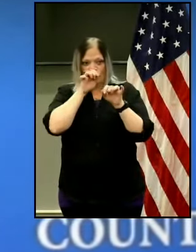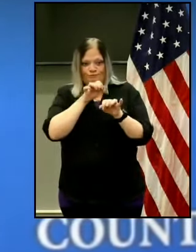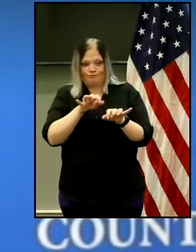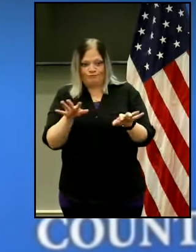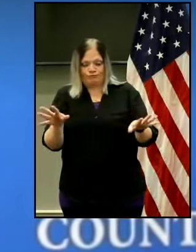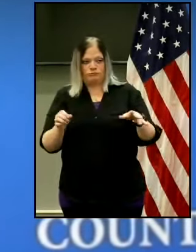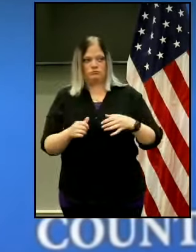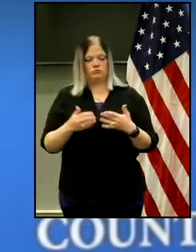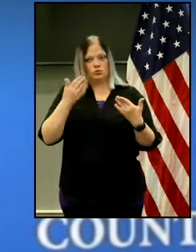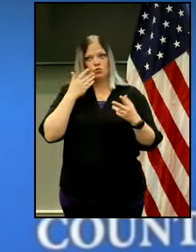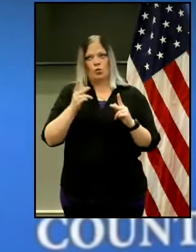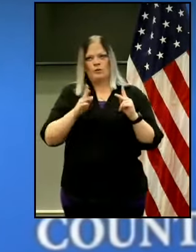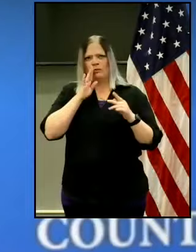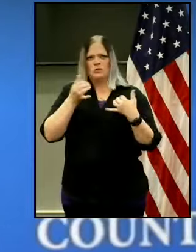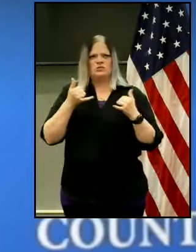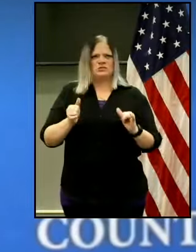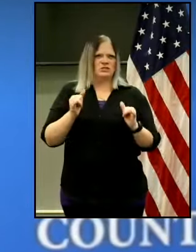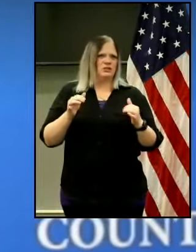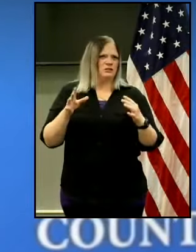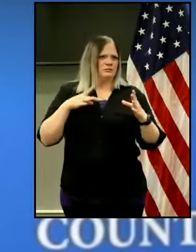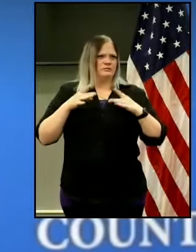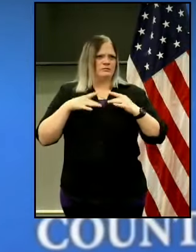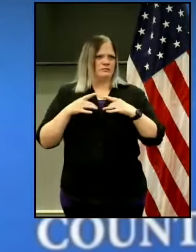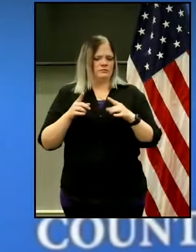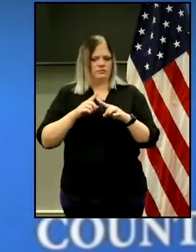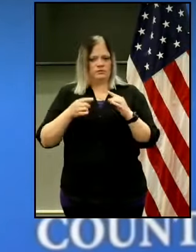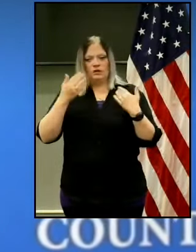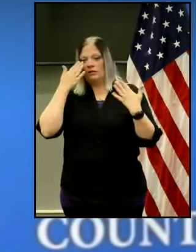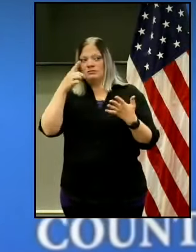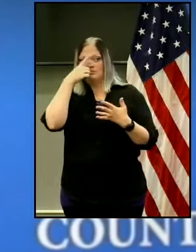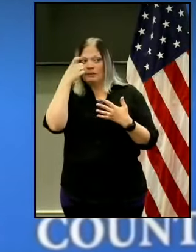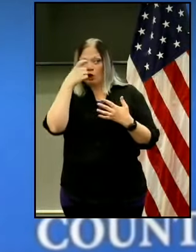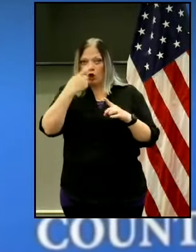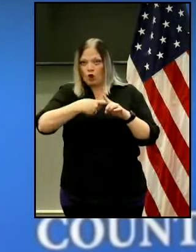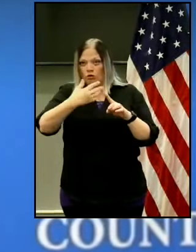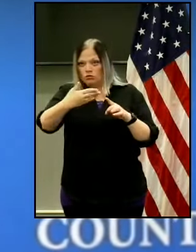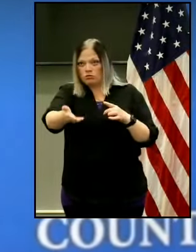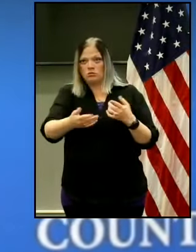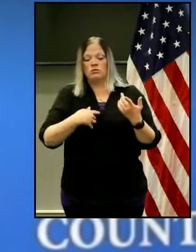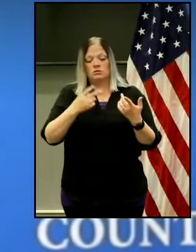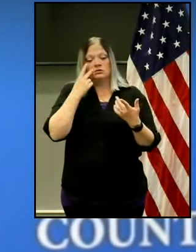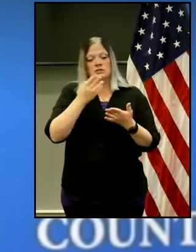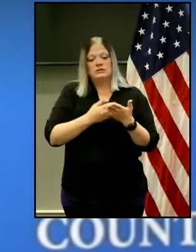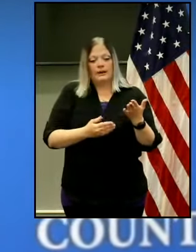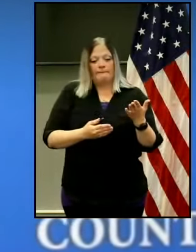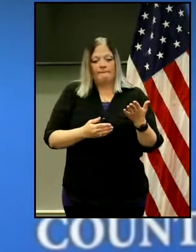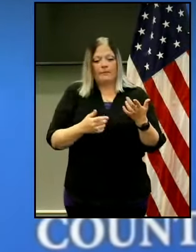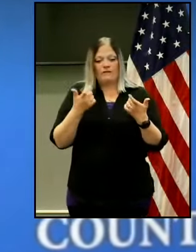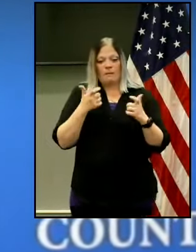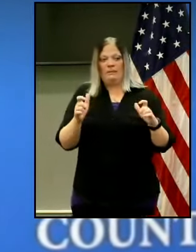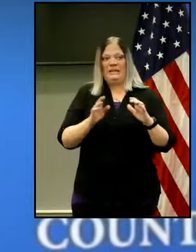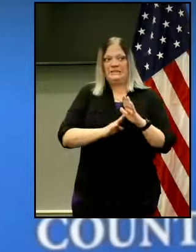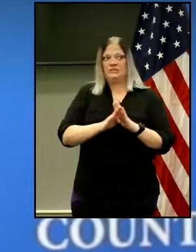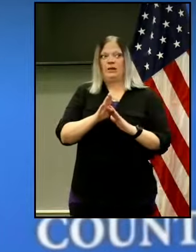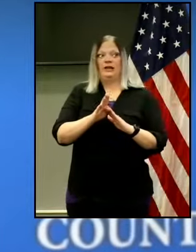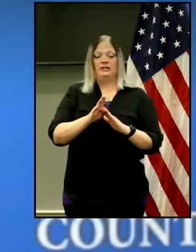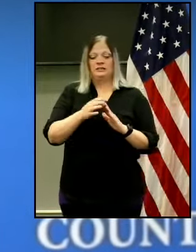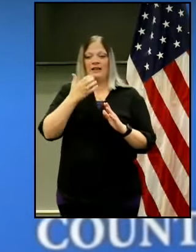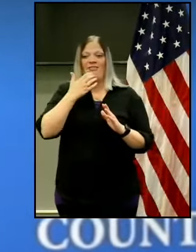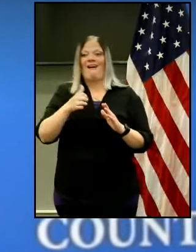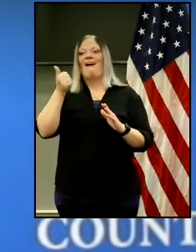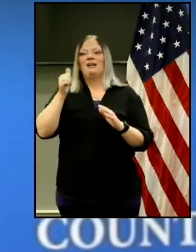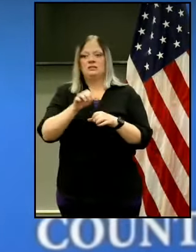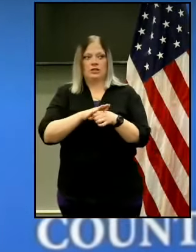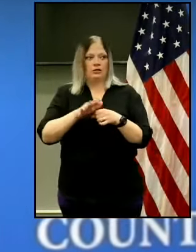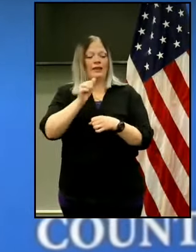We know people are still going to contract it. We don't know what the summer months will bring. We're seeing some of the biggest spikes in some of the hottest